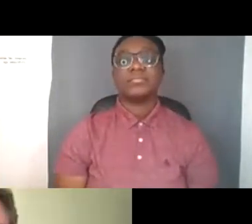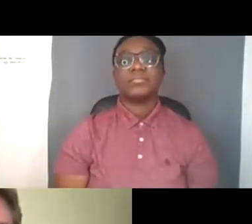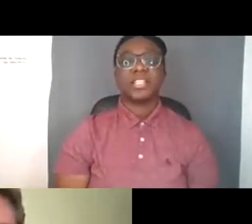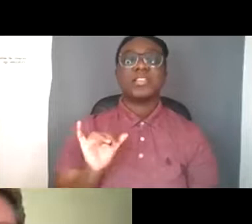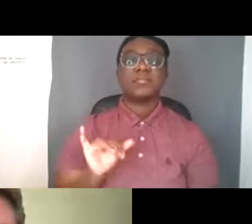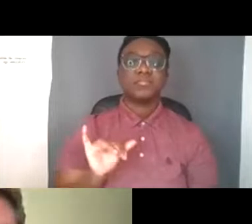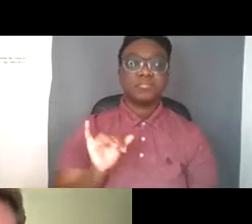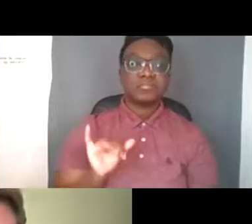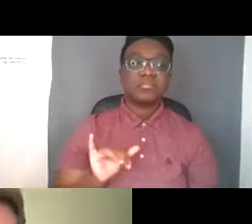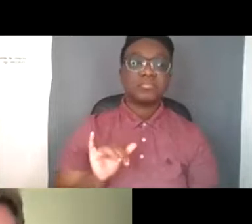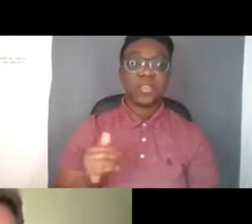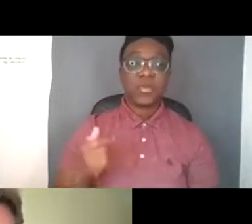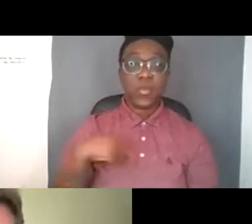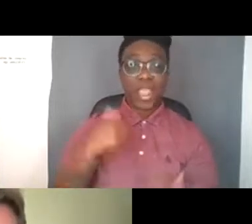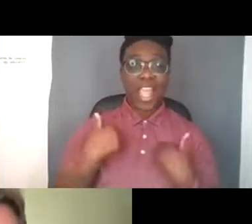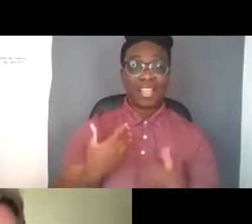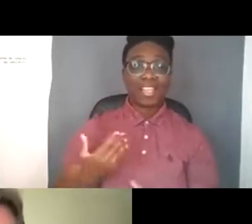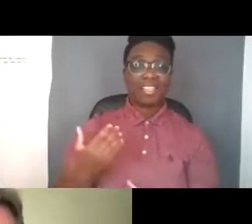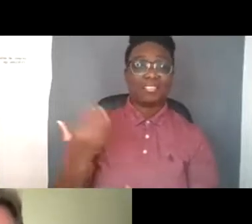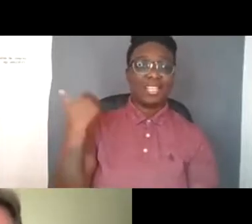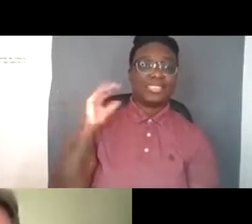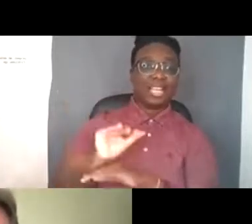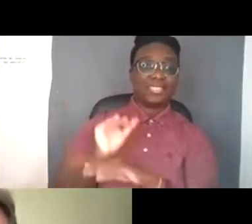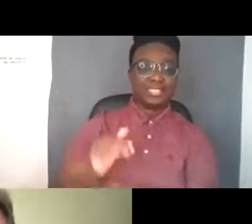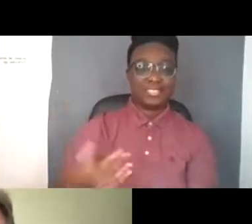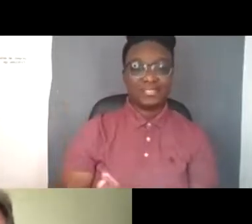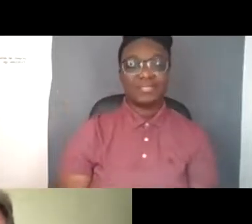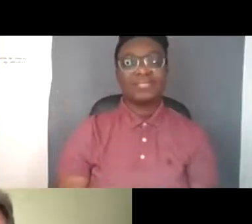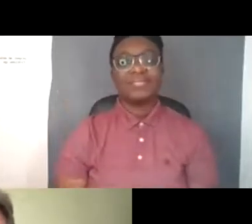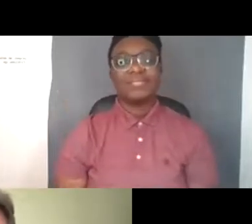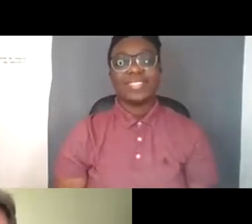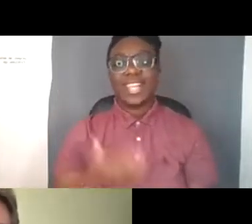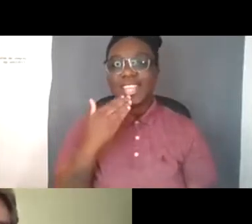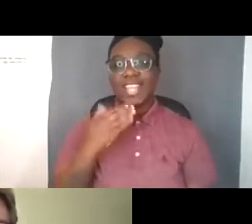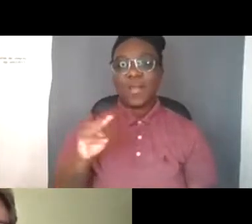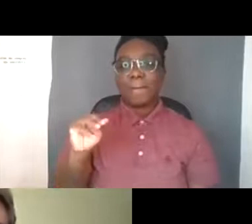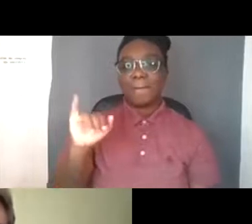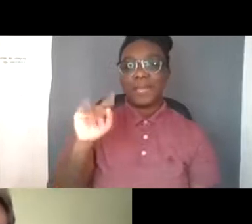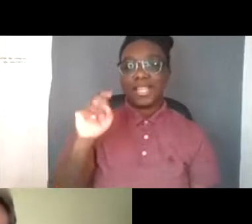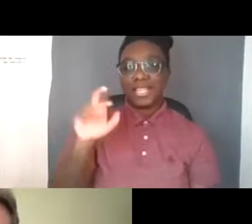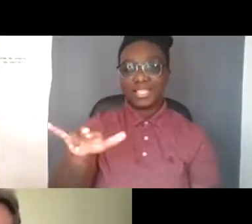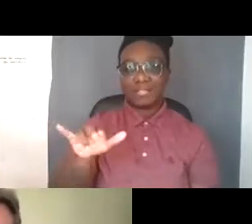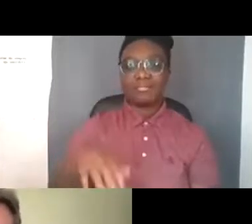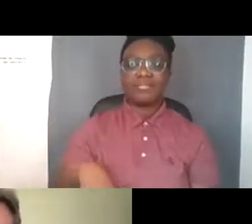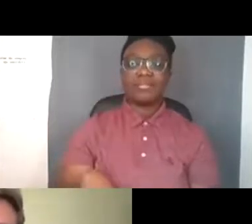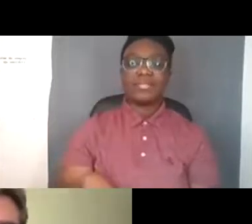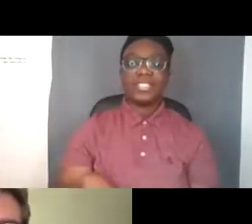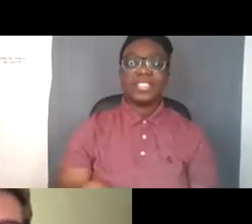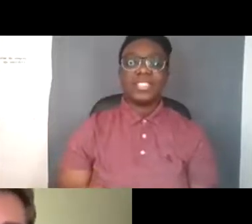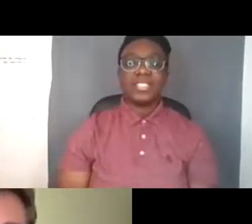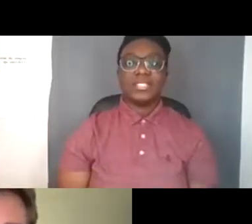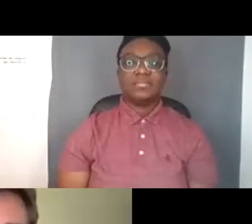Yeah. We had that last night. Did you? I do. Thank you, Mikey. It's very good to talk to you, my